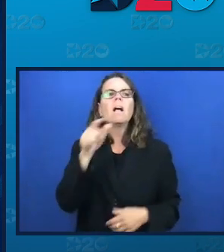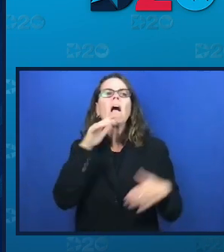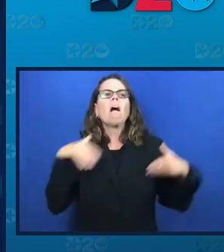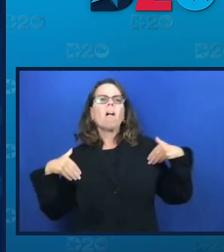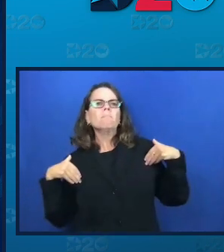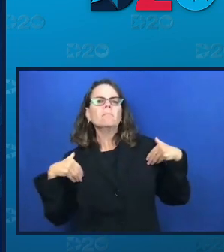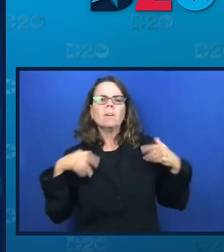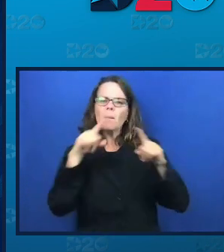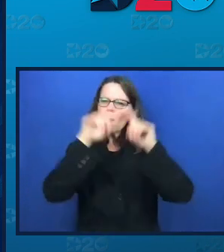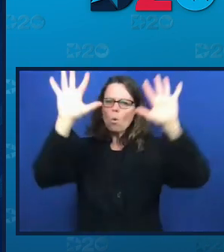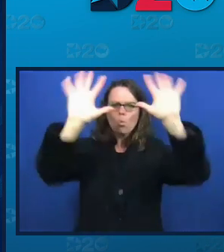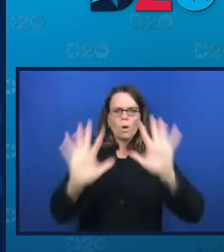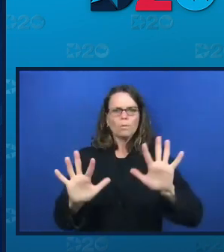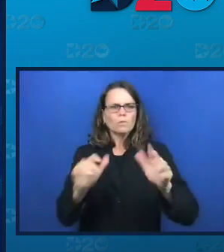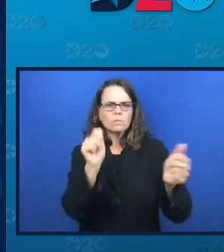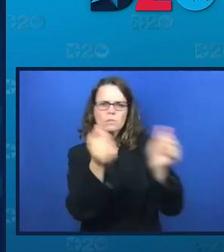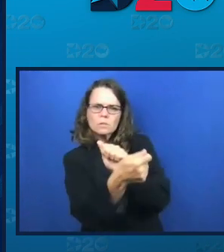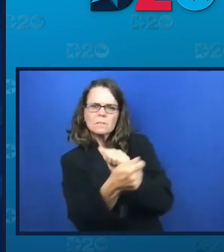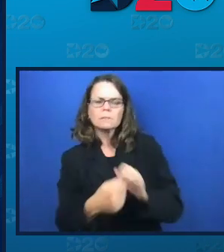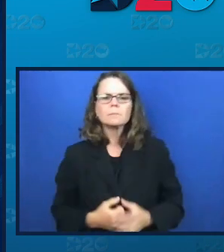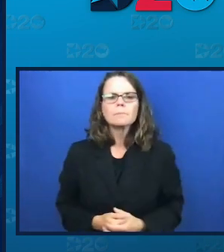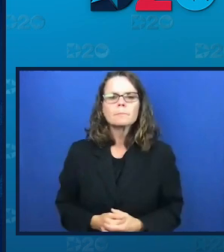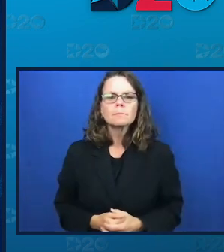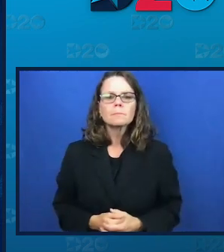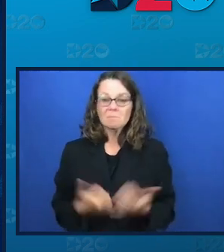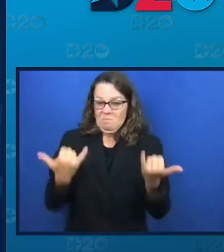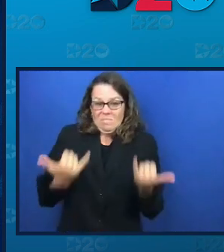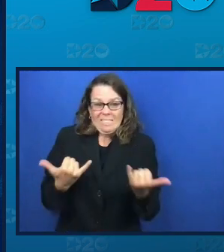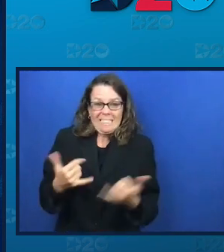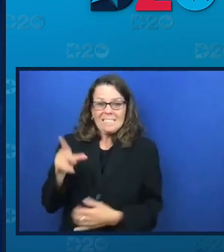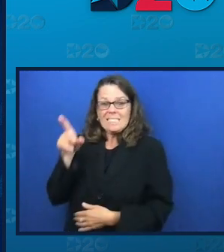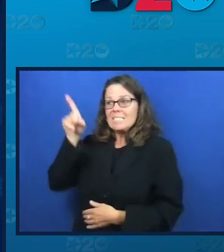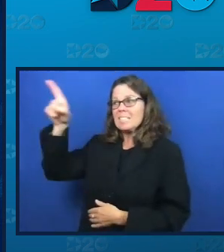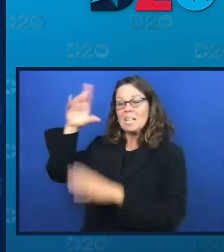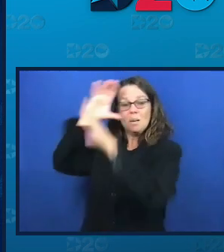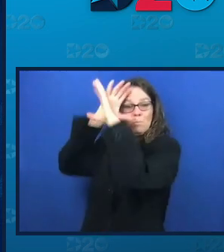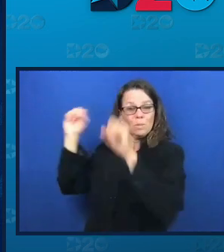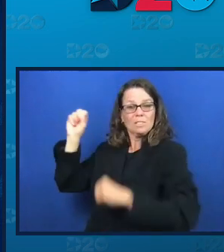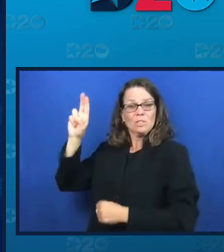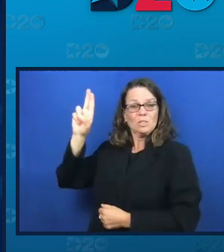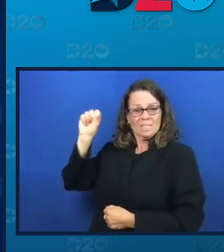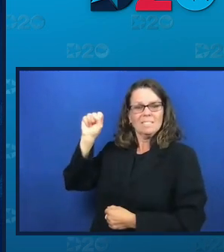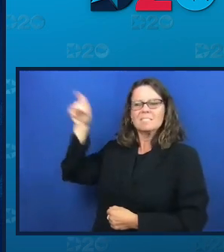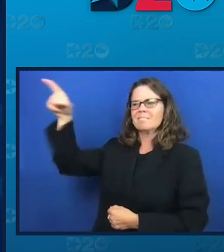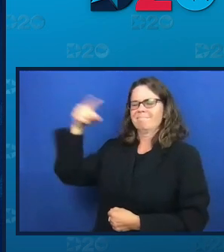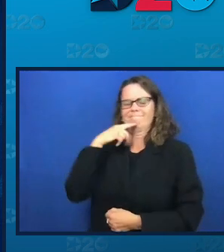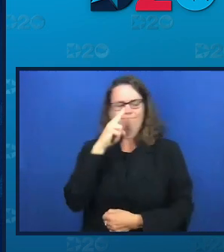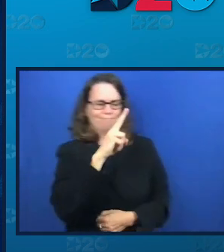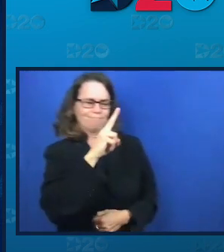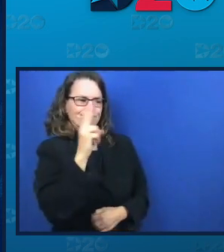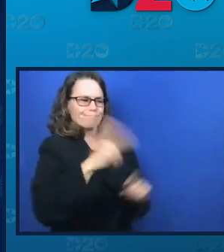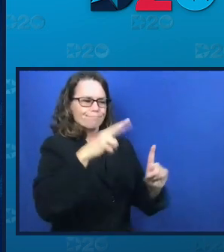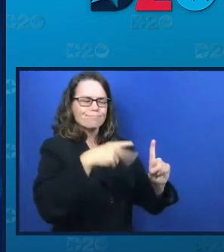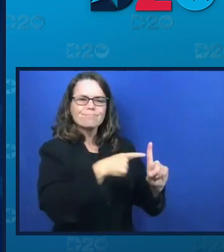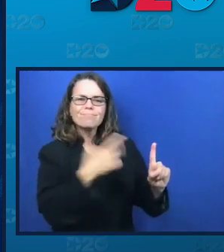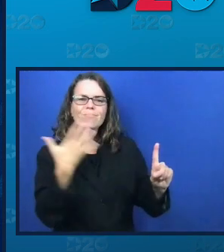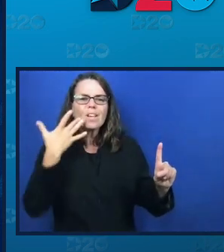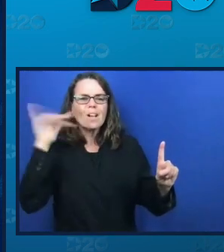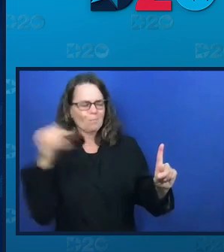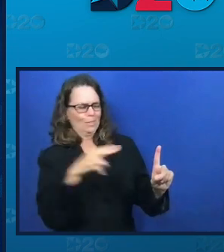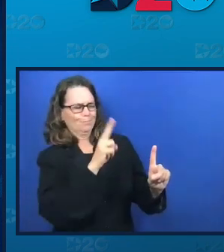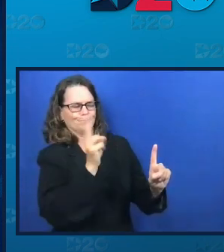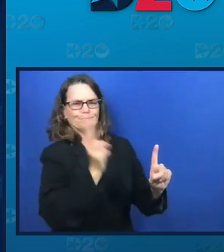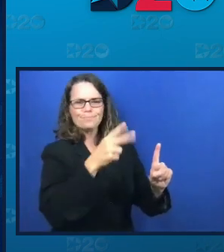President of the United States threatened the state of California, 40 million Americans that happen to live here in the state of California, to defund